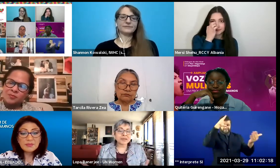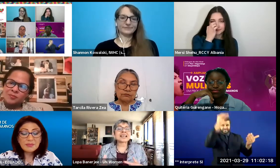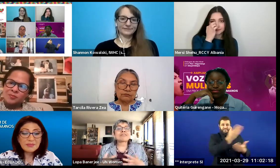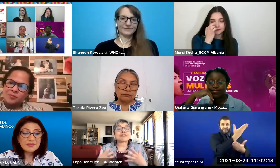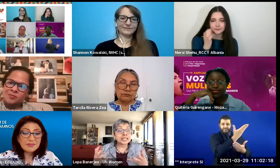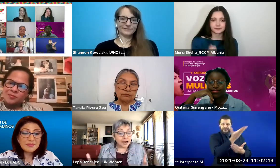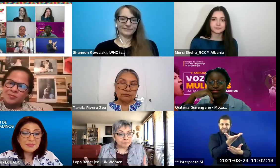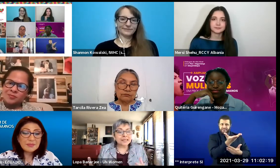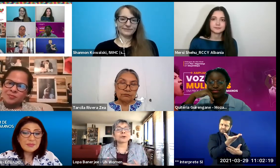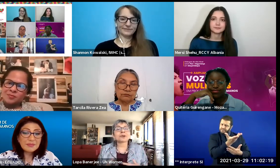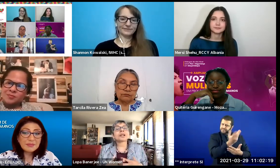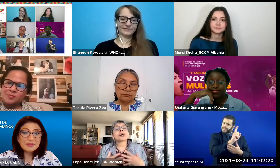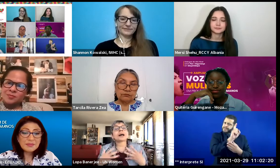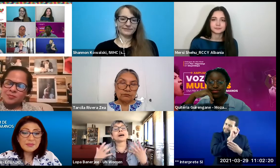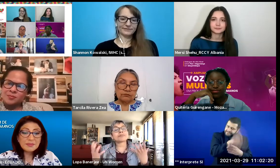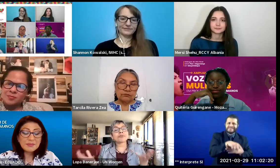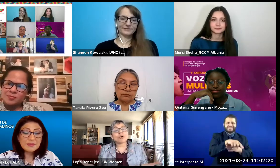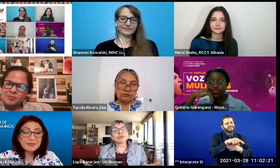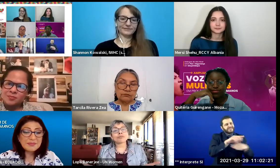for women, for young people,